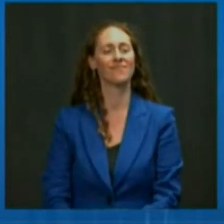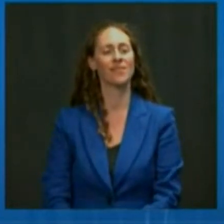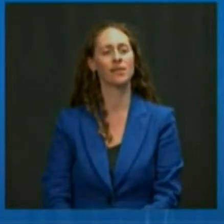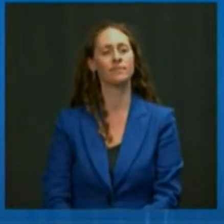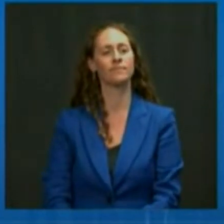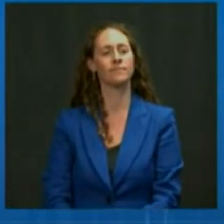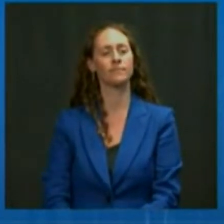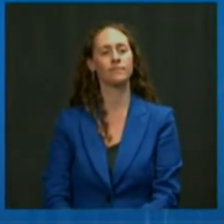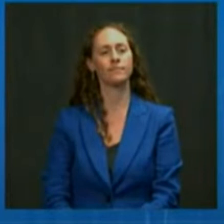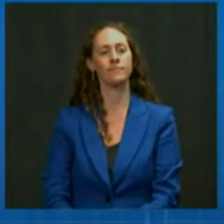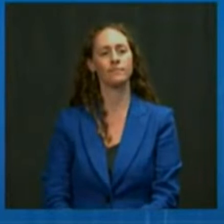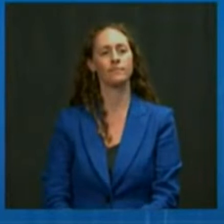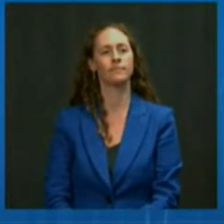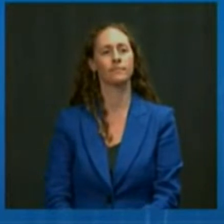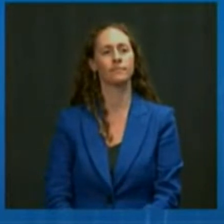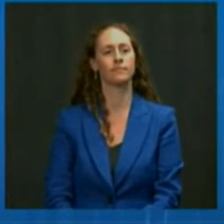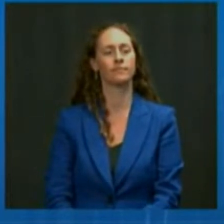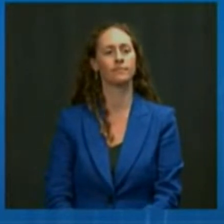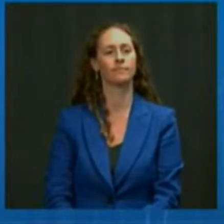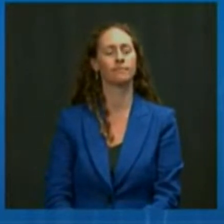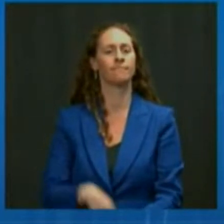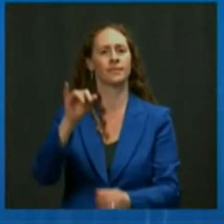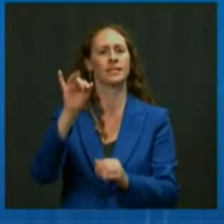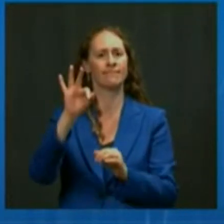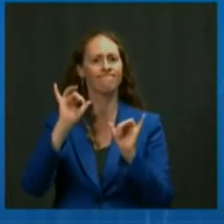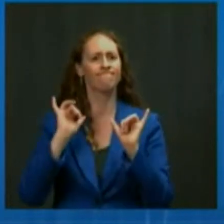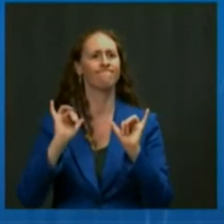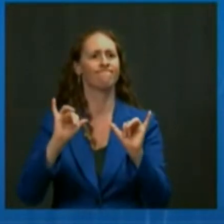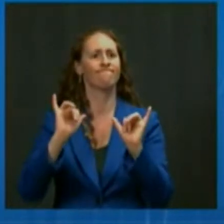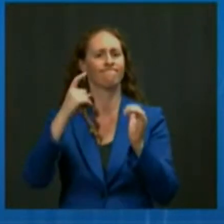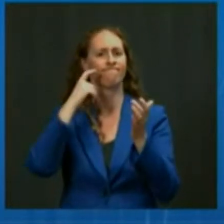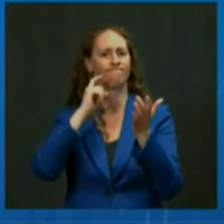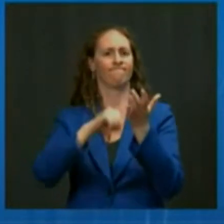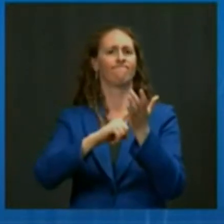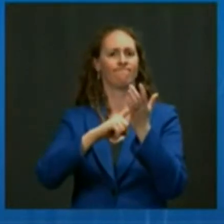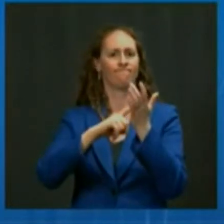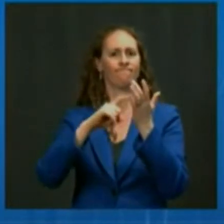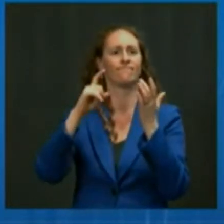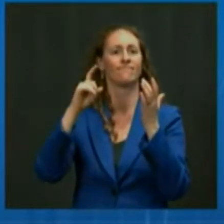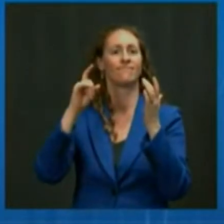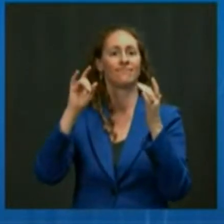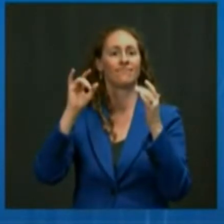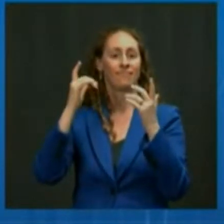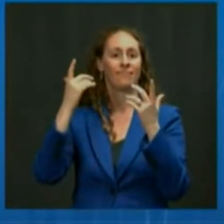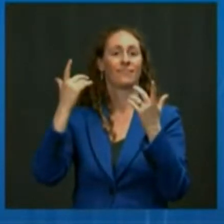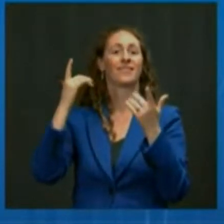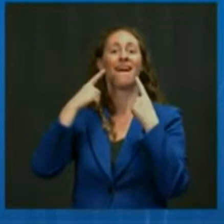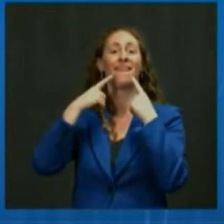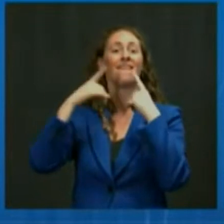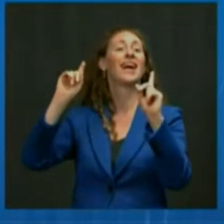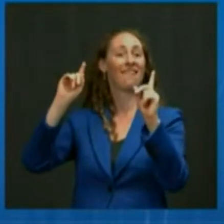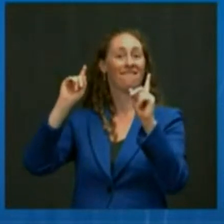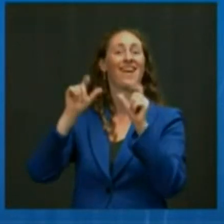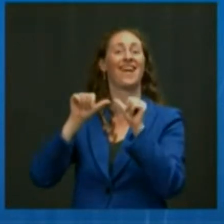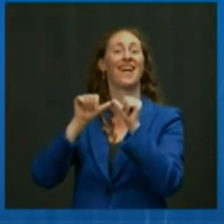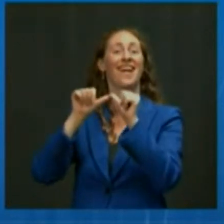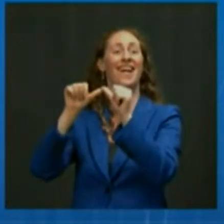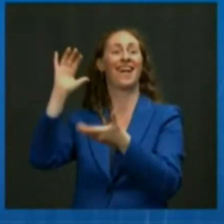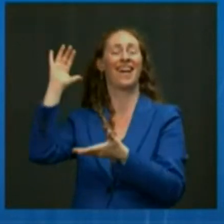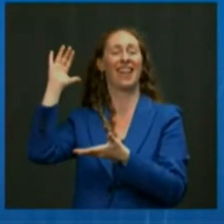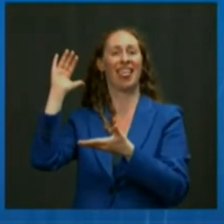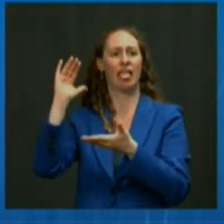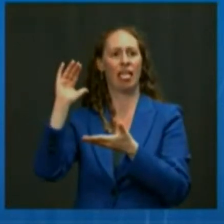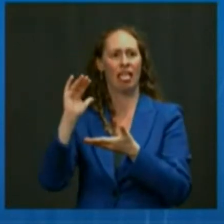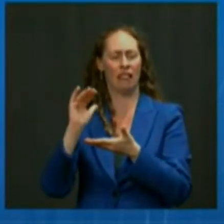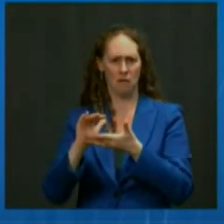sooner than 8 months, and please correct me if I'm wrong. So if the supply is not an issue, can you walk us through the